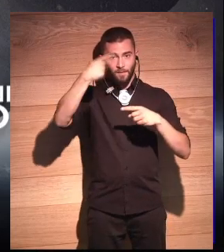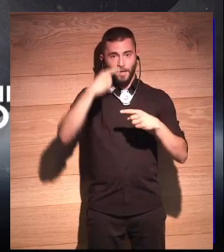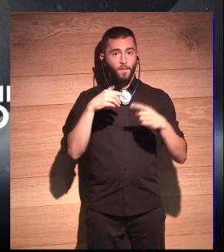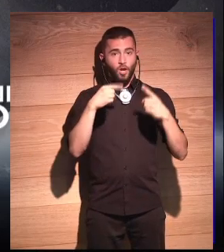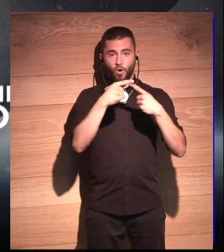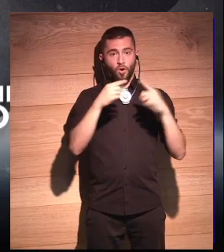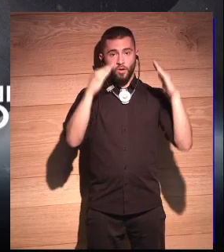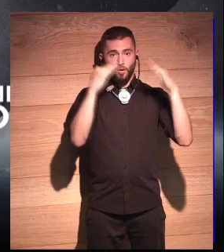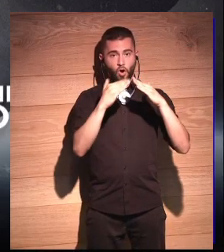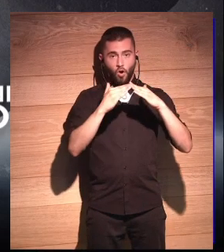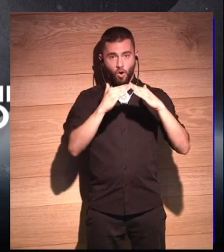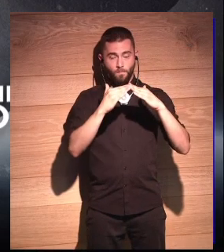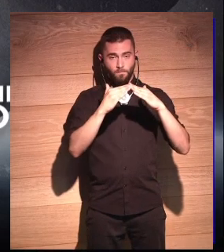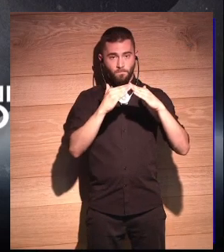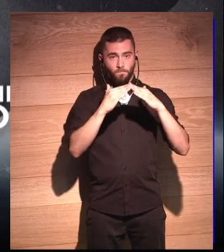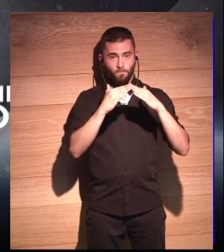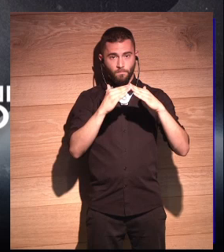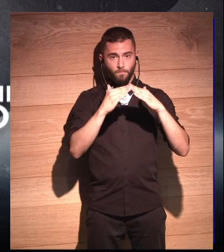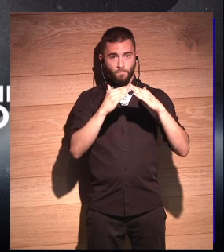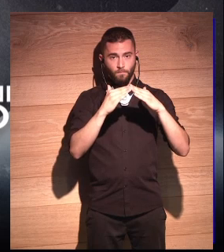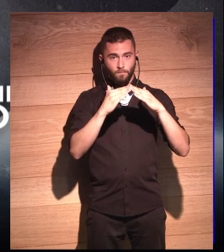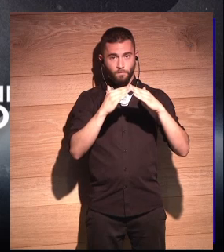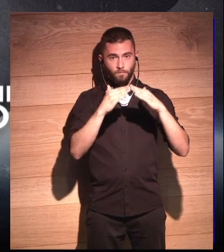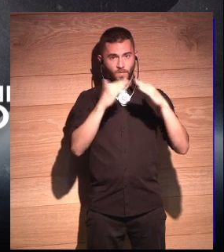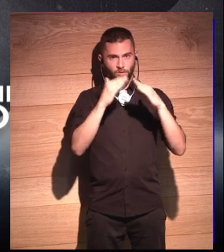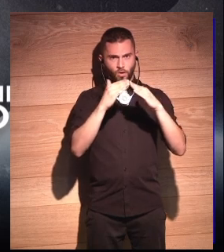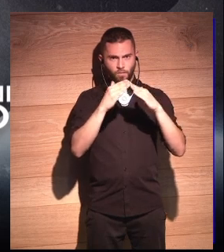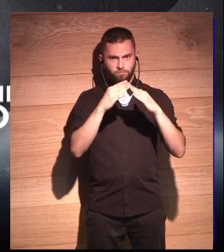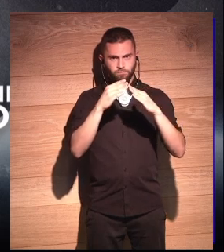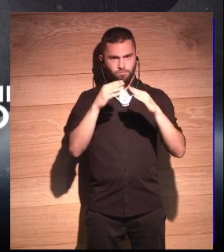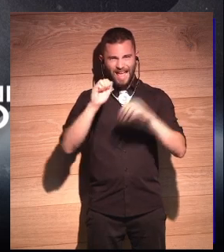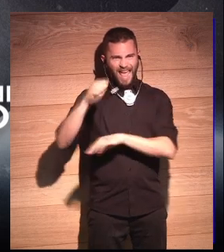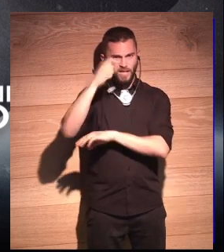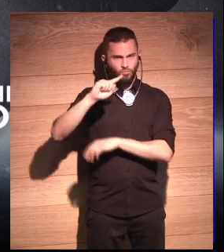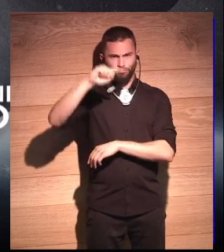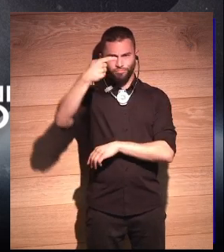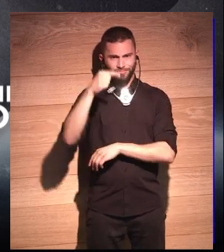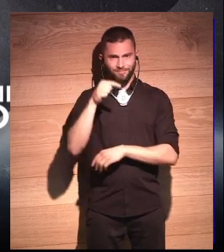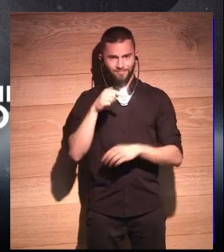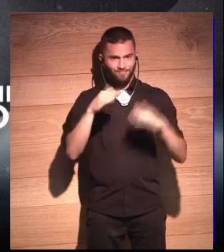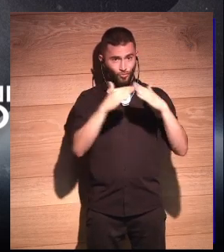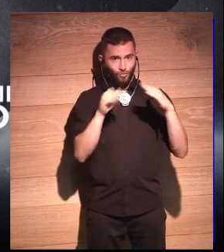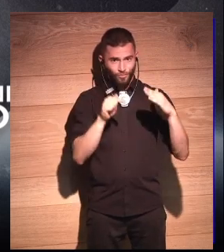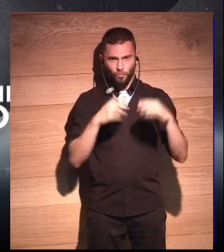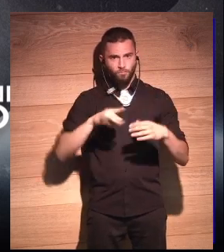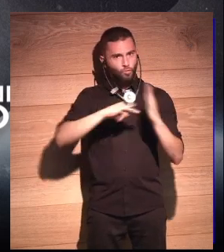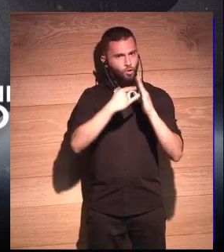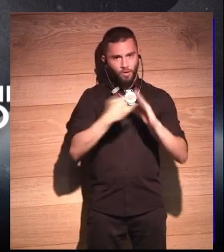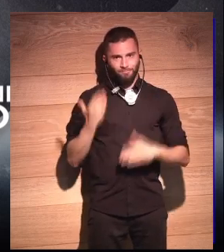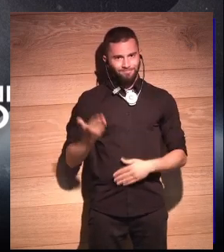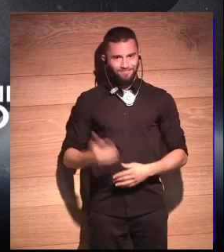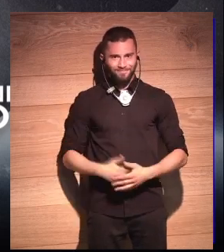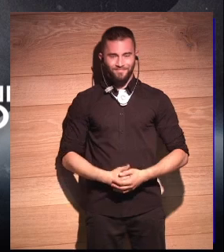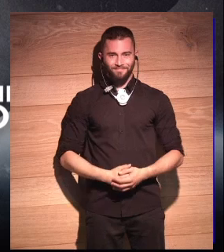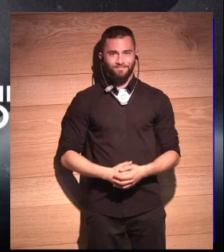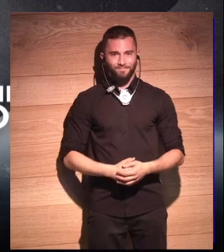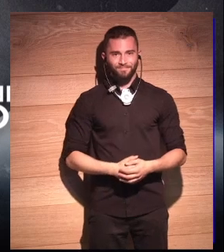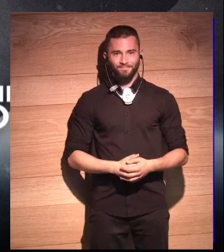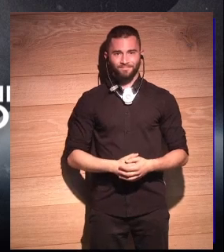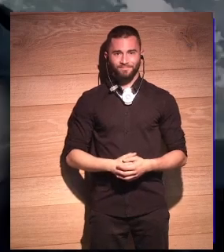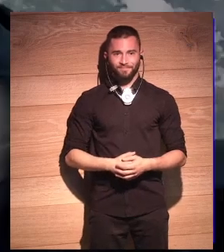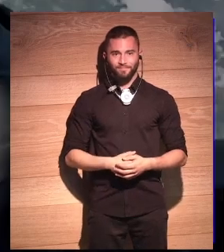most successful piece of work to date, and probably our first big project. I'll show you a little trailer, and I'll talk you through some